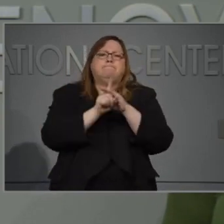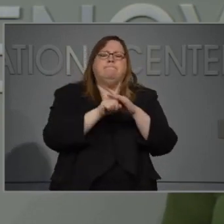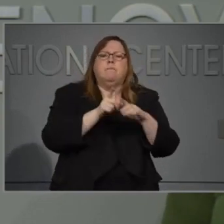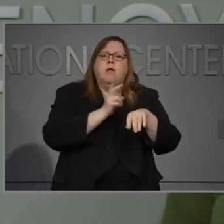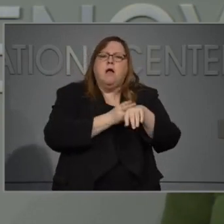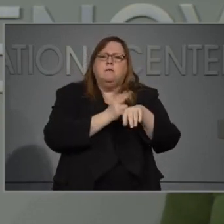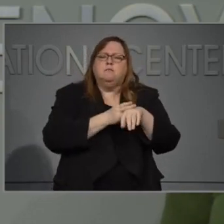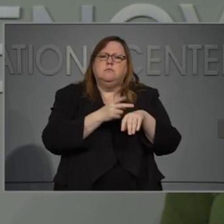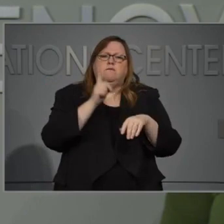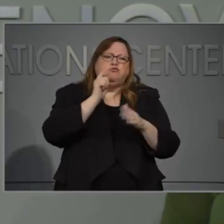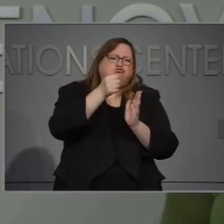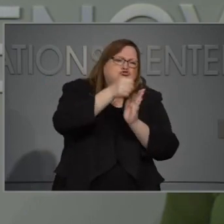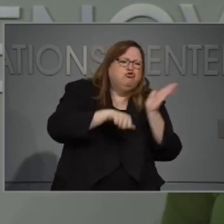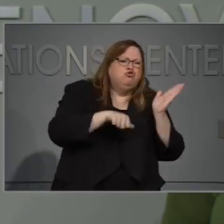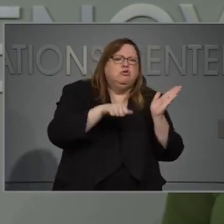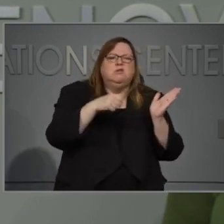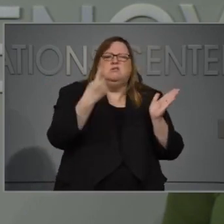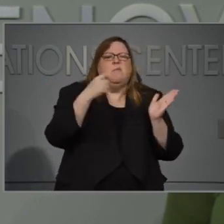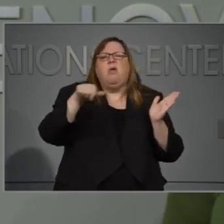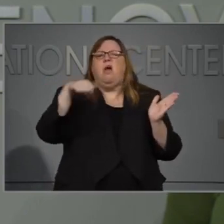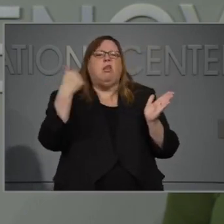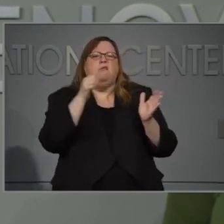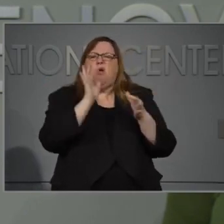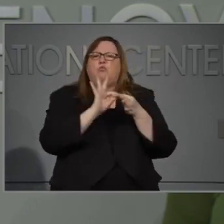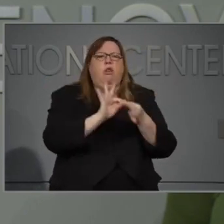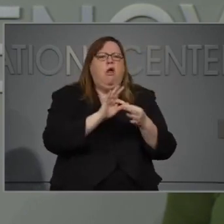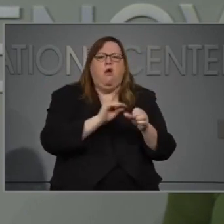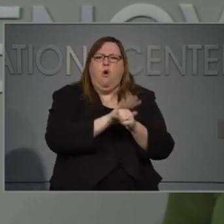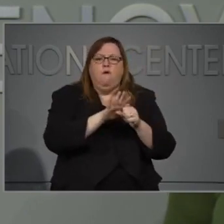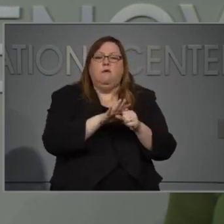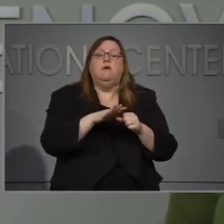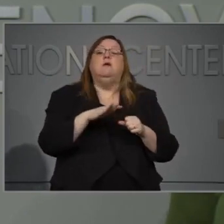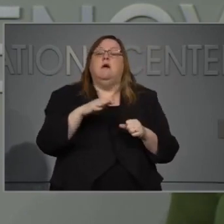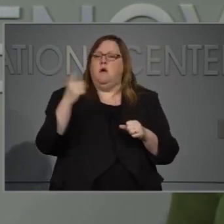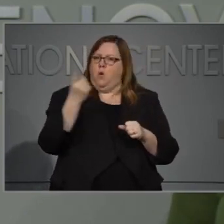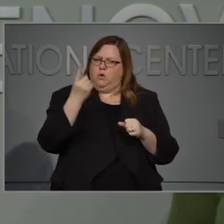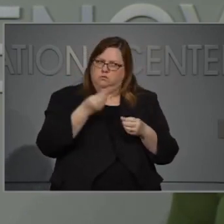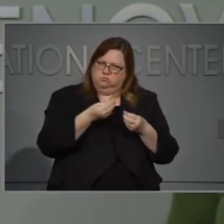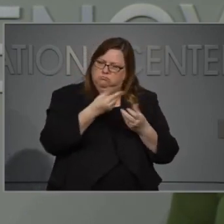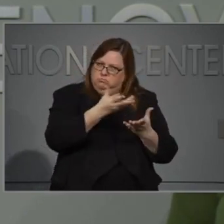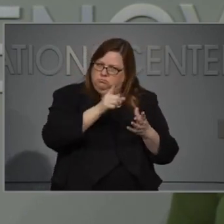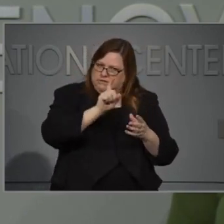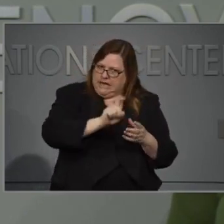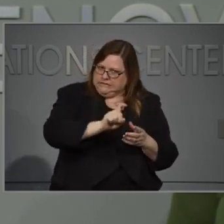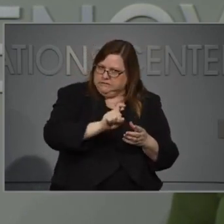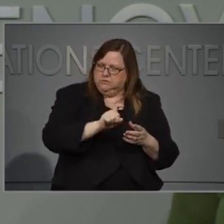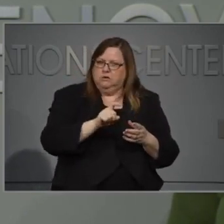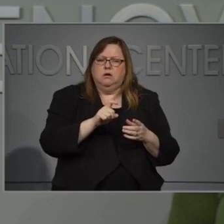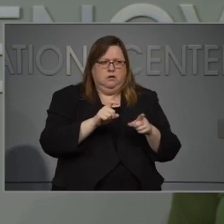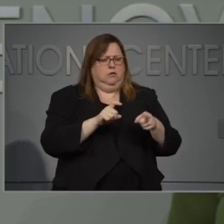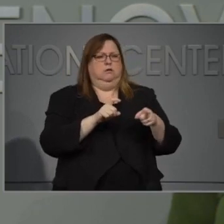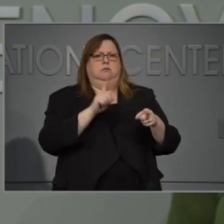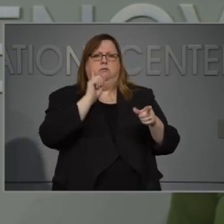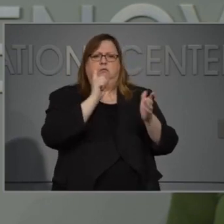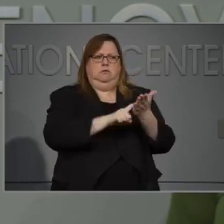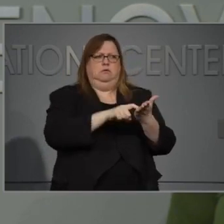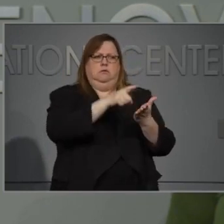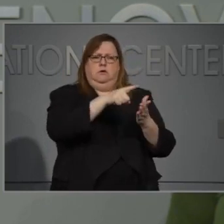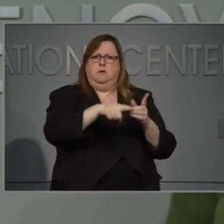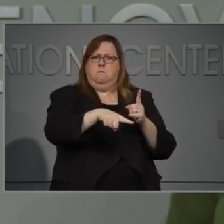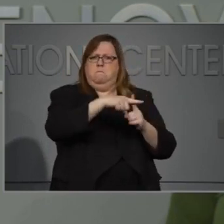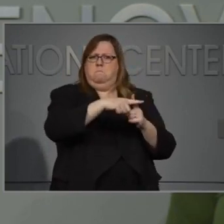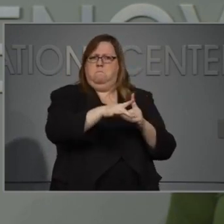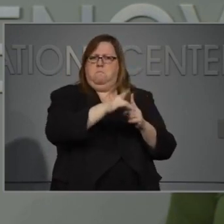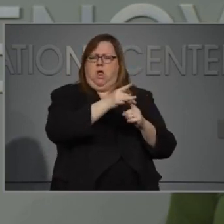get tested at the hospital, and then it turns out they become a COVID case that's confirmed there. Can you talk about what kind of